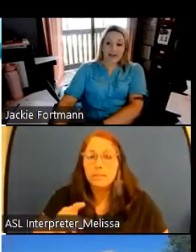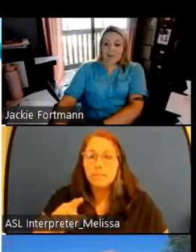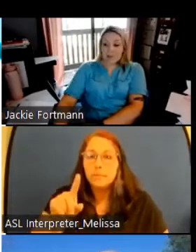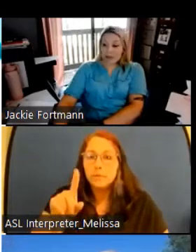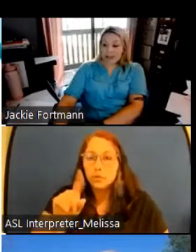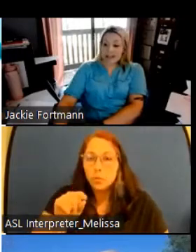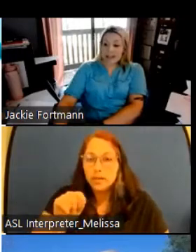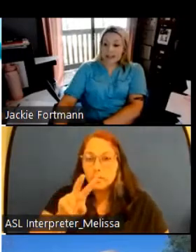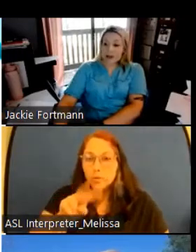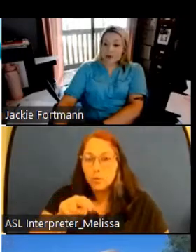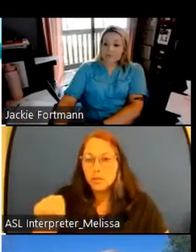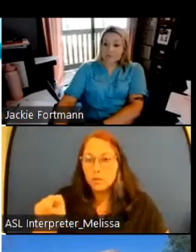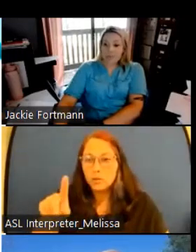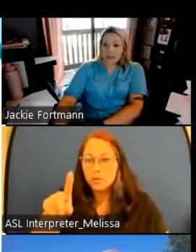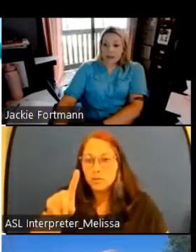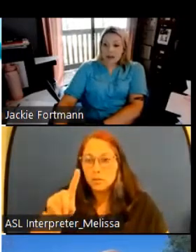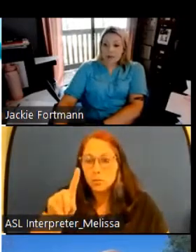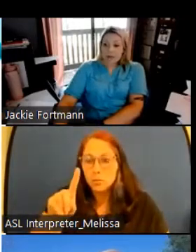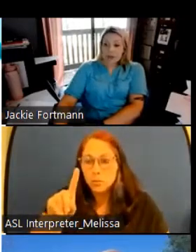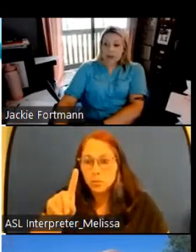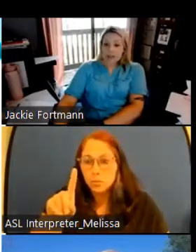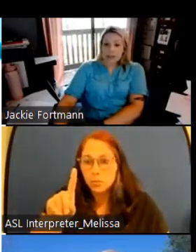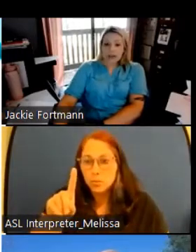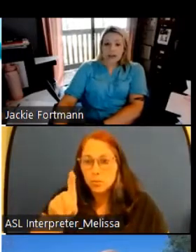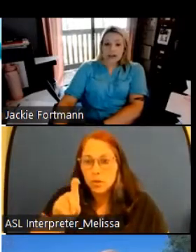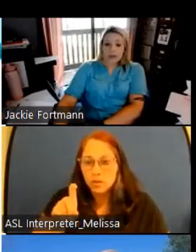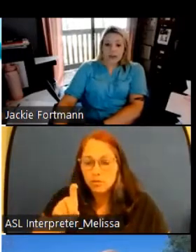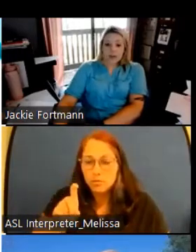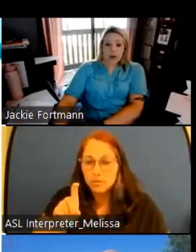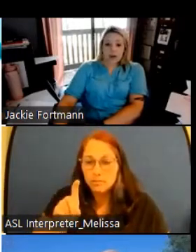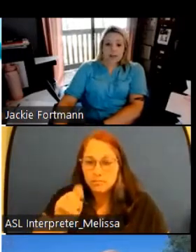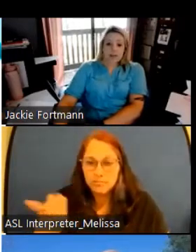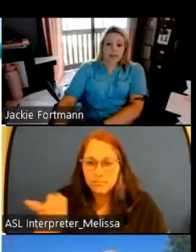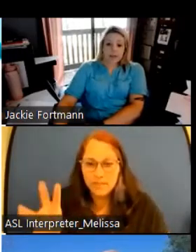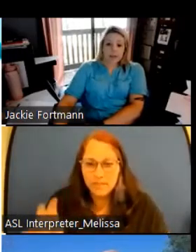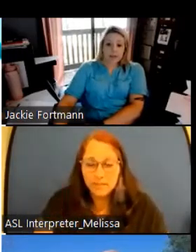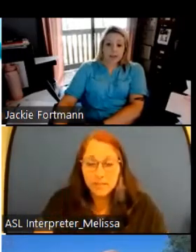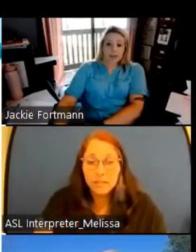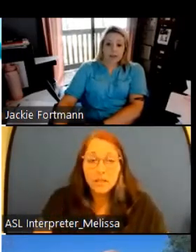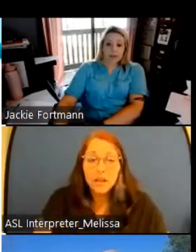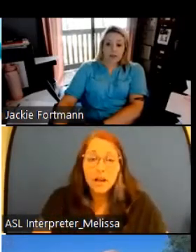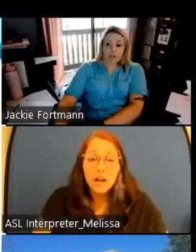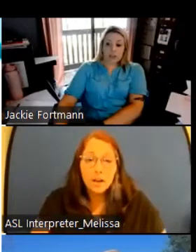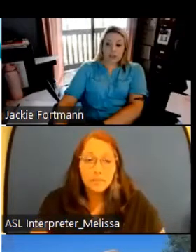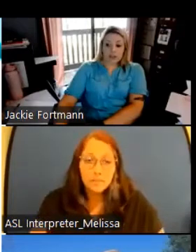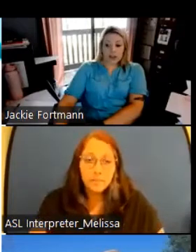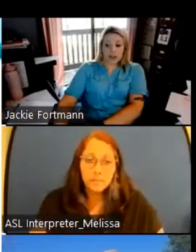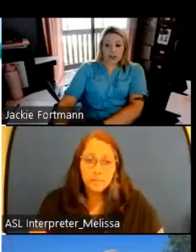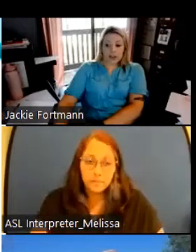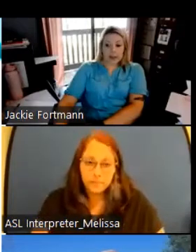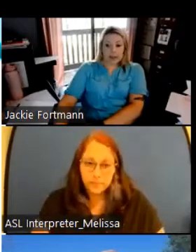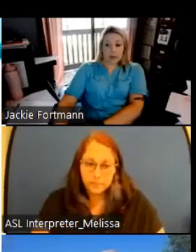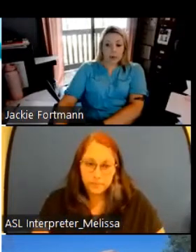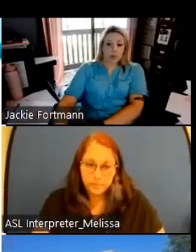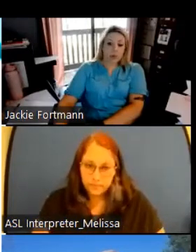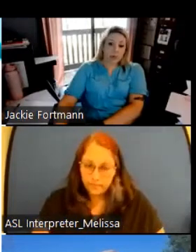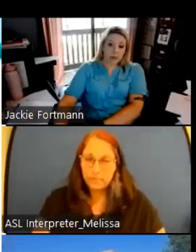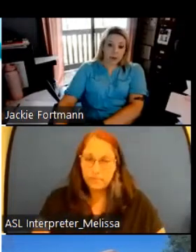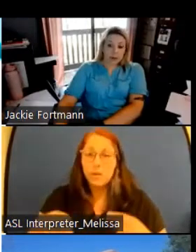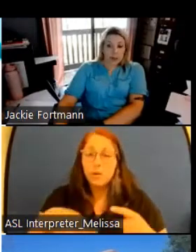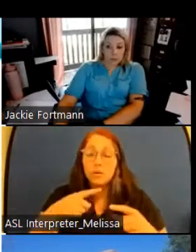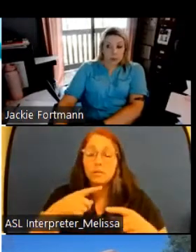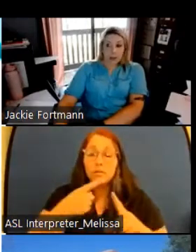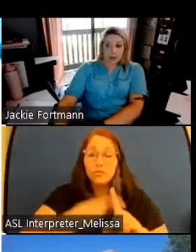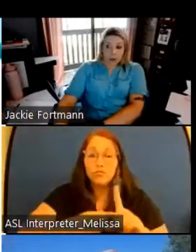2022 point in time count. With the current spike in rental costs and inflations, unfortunately, it's likely that more and more